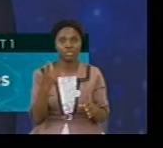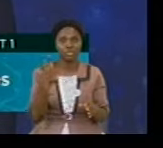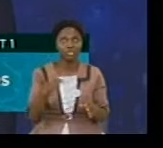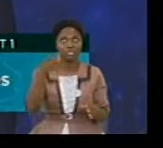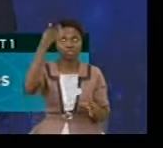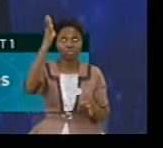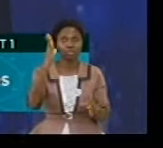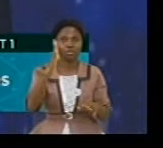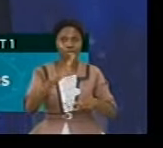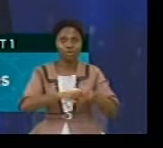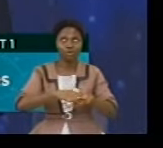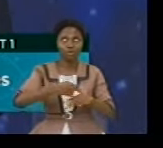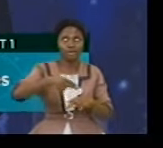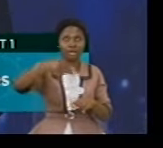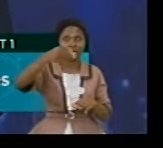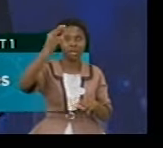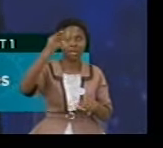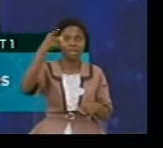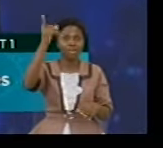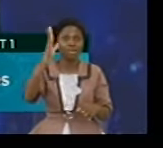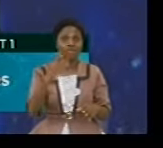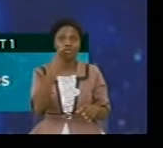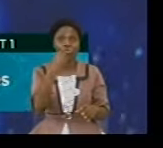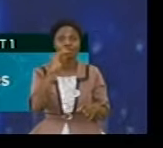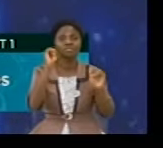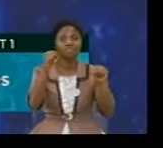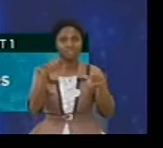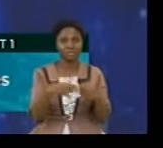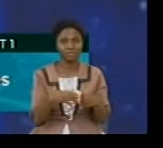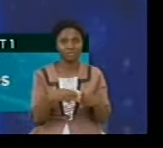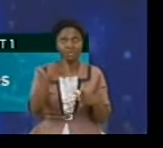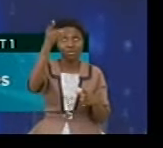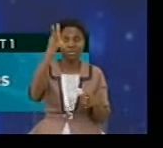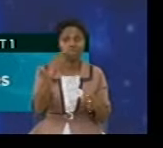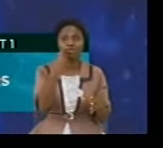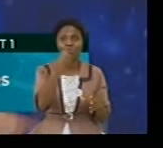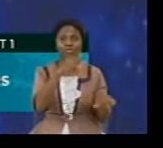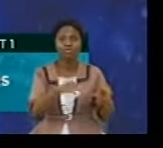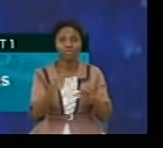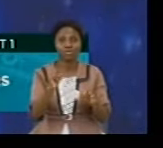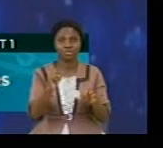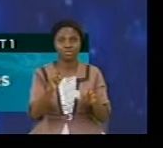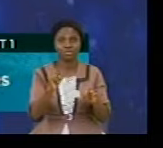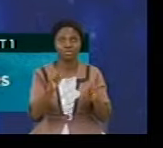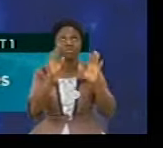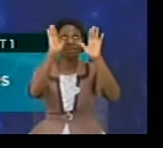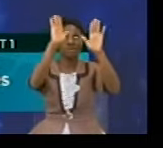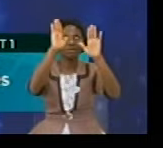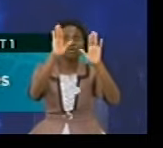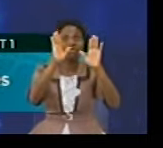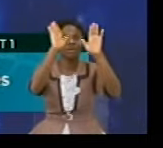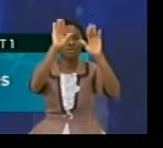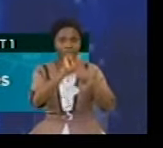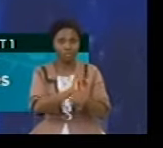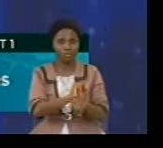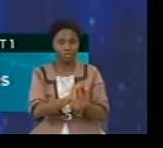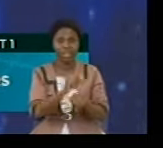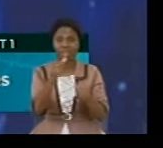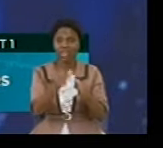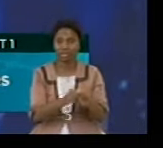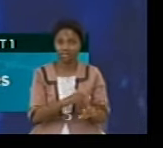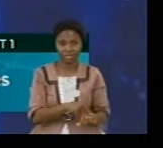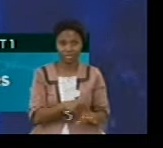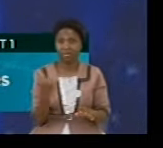high. The God who is able. And the God who does signs and wonders every